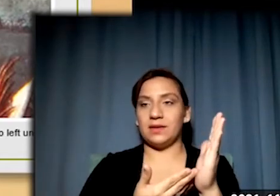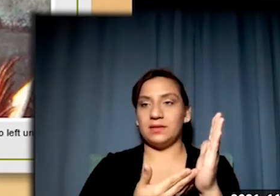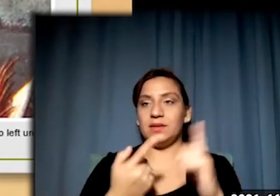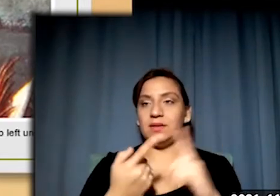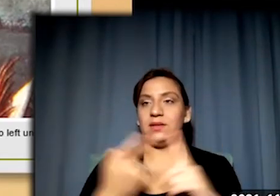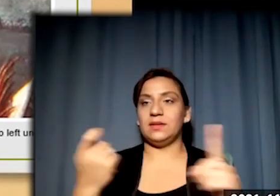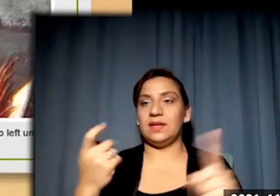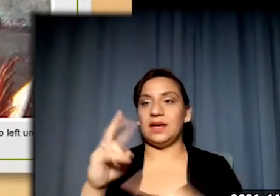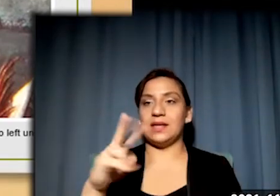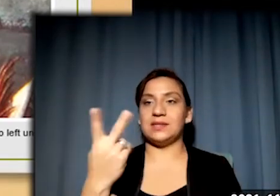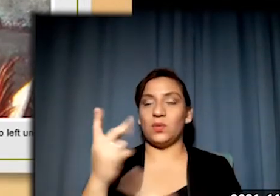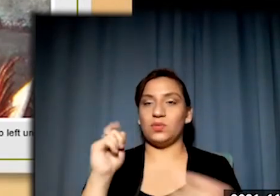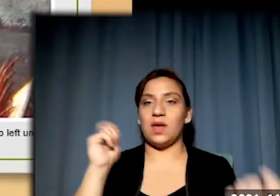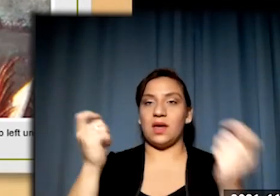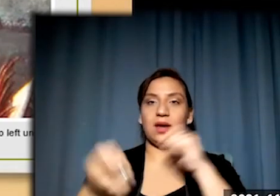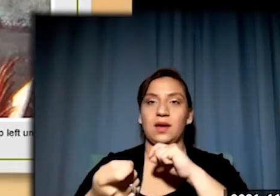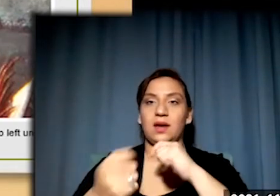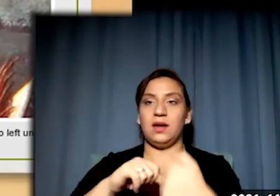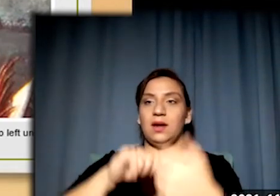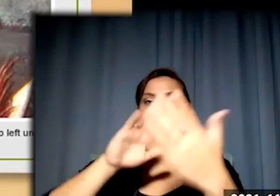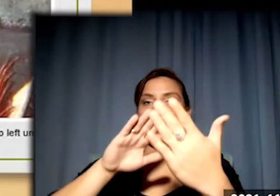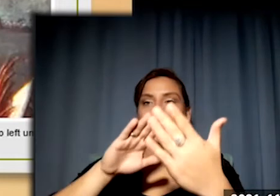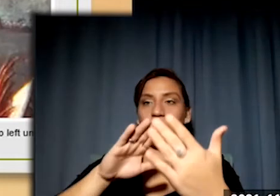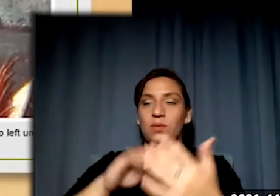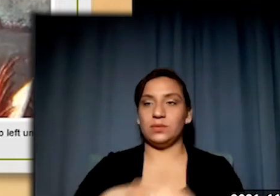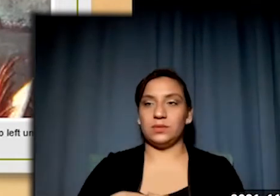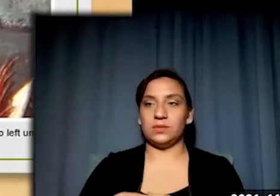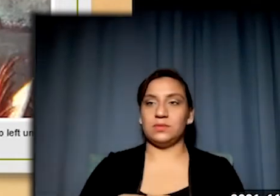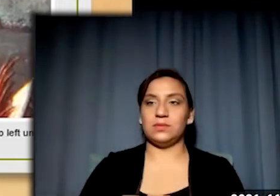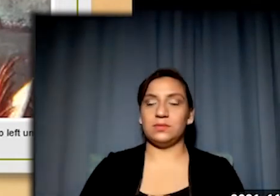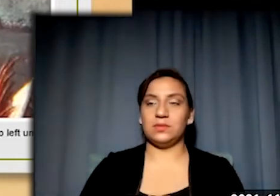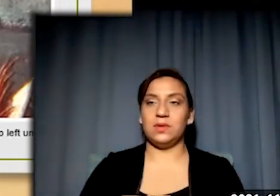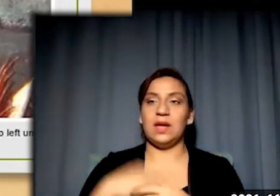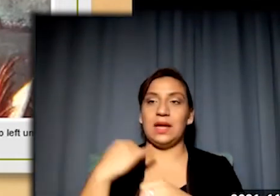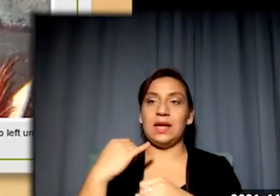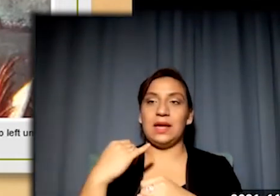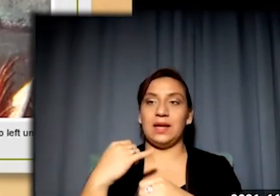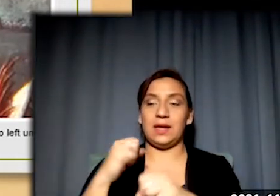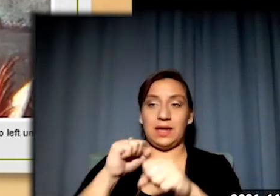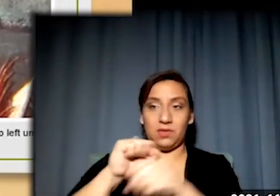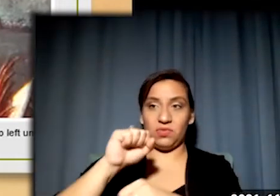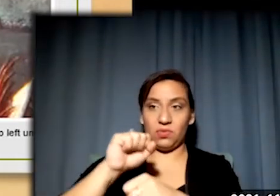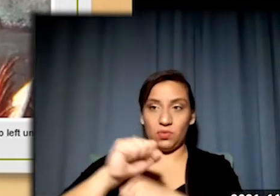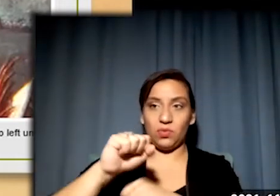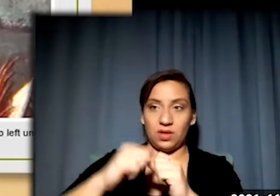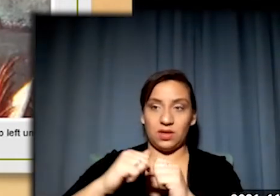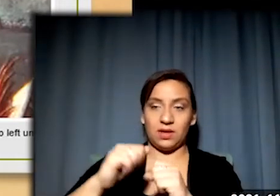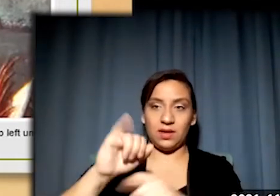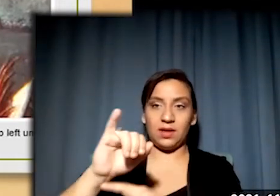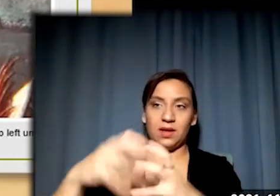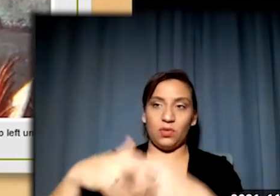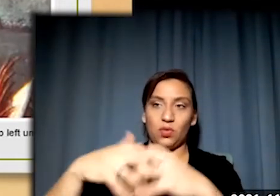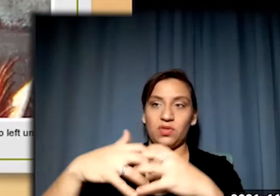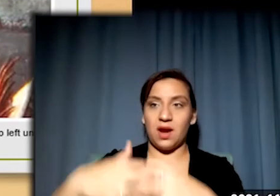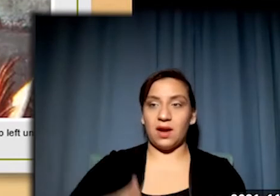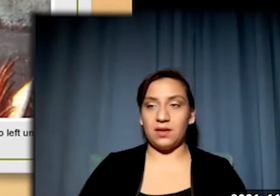in ammunition, armament, and the use of steam-powered dreadnoughts, all of which ushered the end of the era